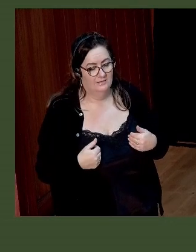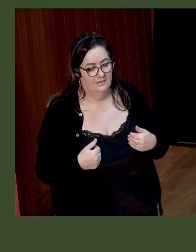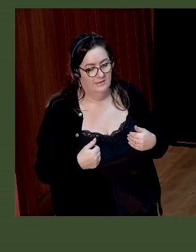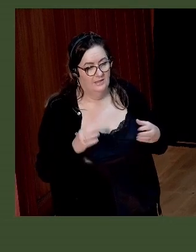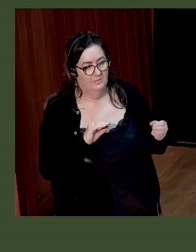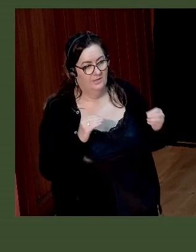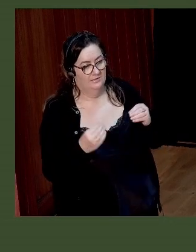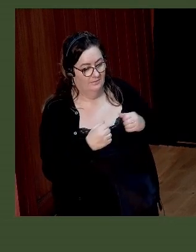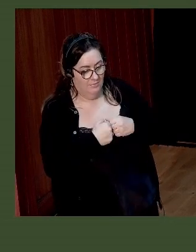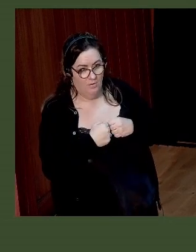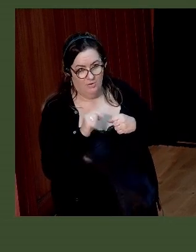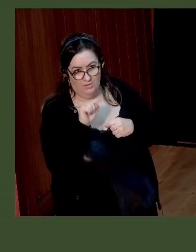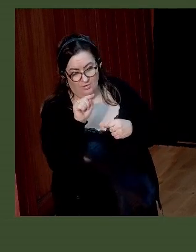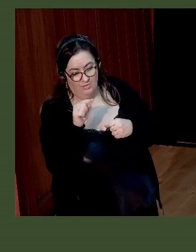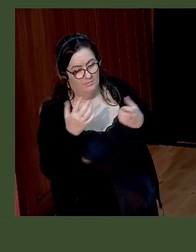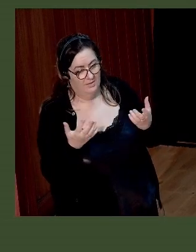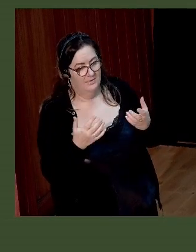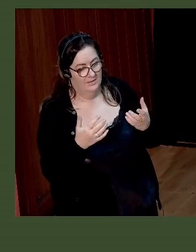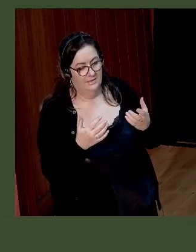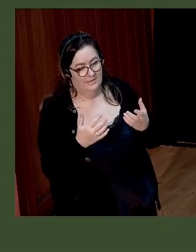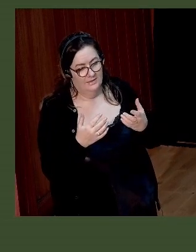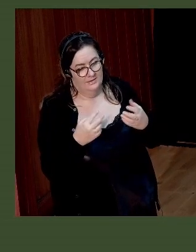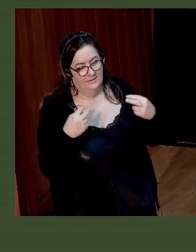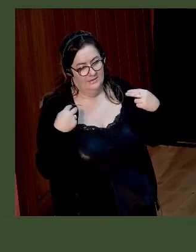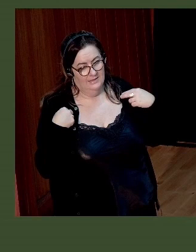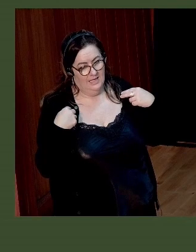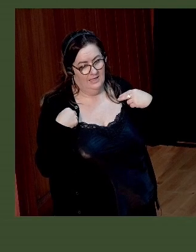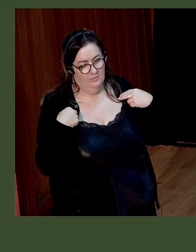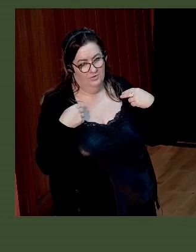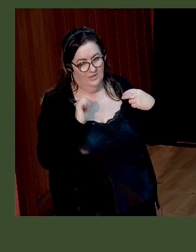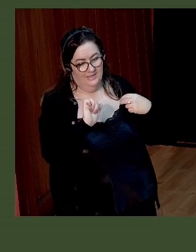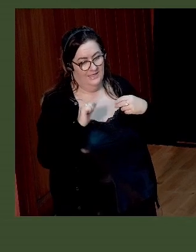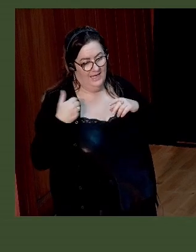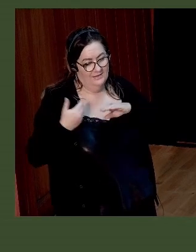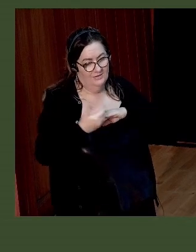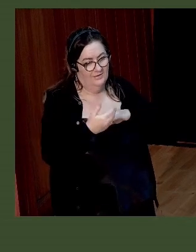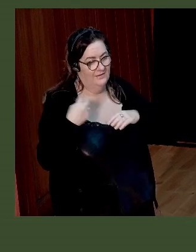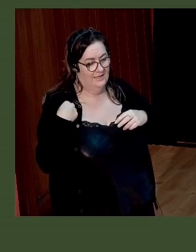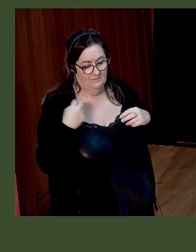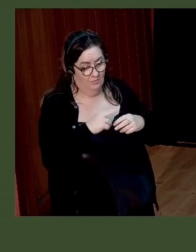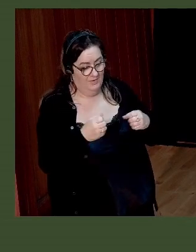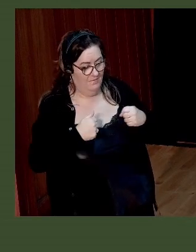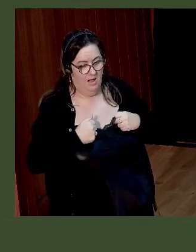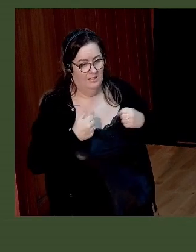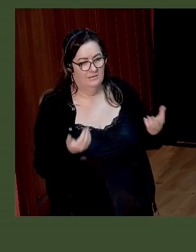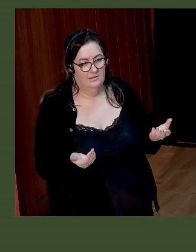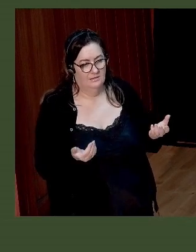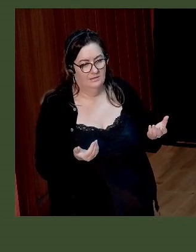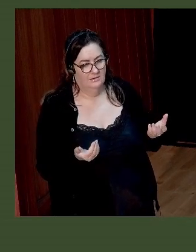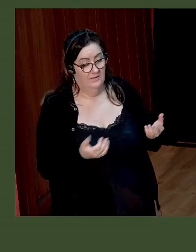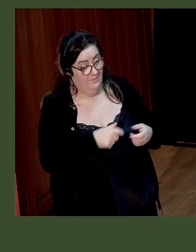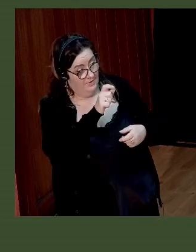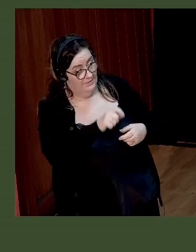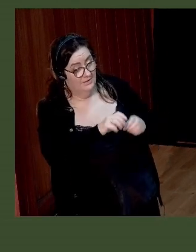but on the other side of the border, perhaps, that the language of his ancestors would not be his. And wherever the person is in the